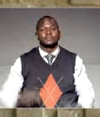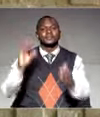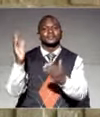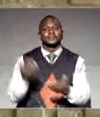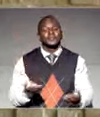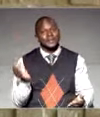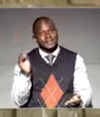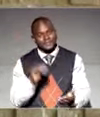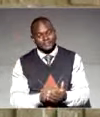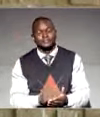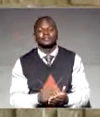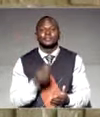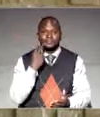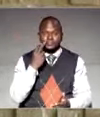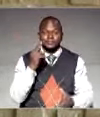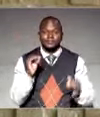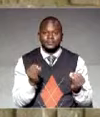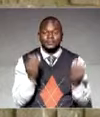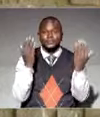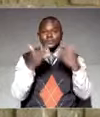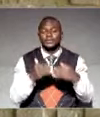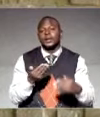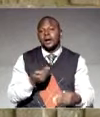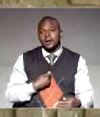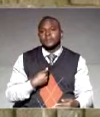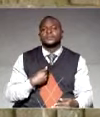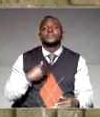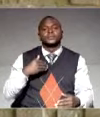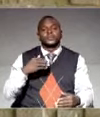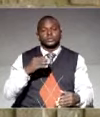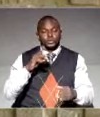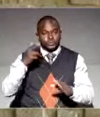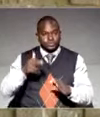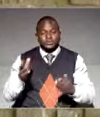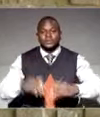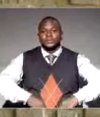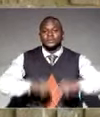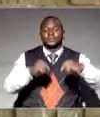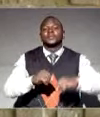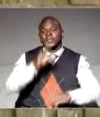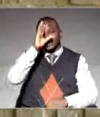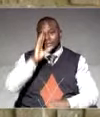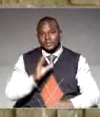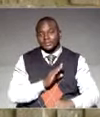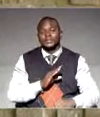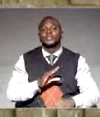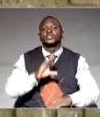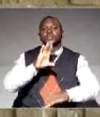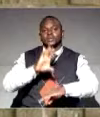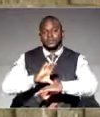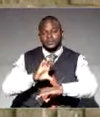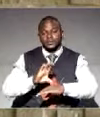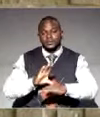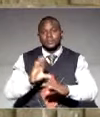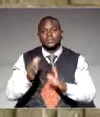Welcome back. You're still watching News Tonight. Now with me in studio is Chairman of Soroti Catholic Diocese Association, that's